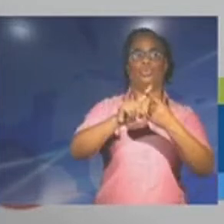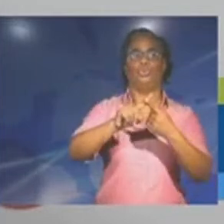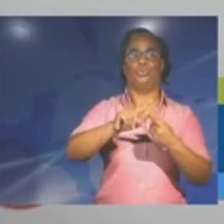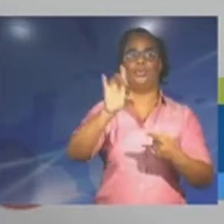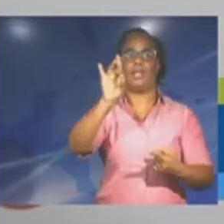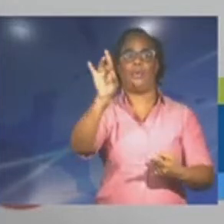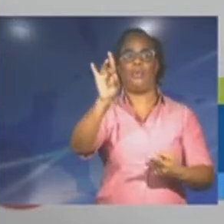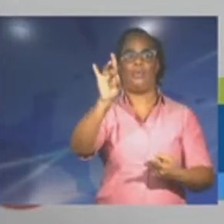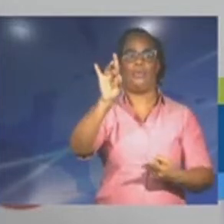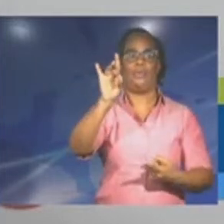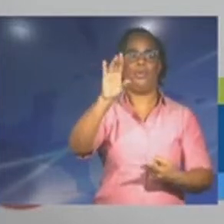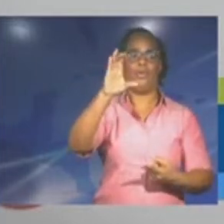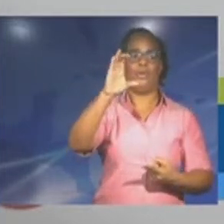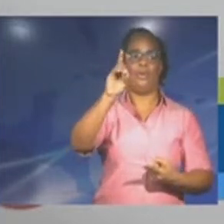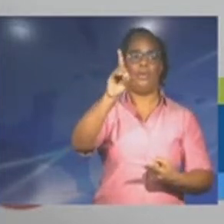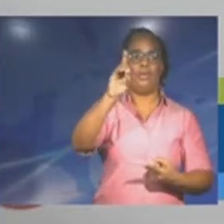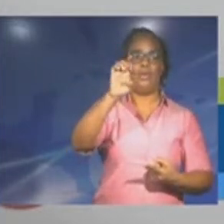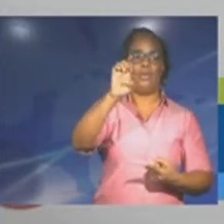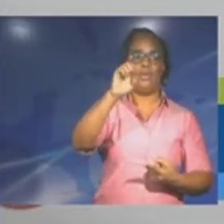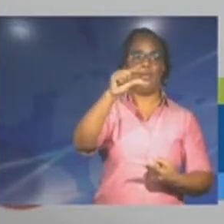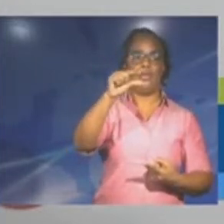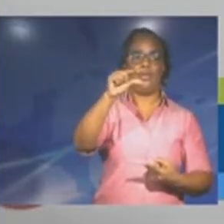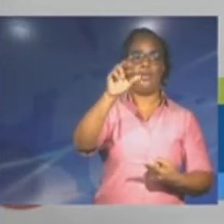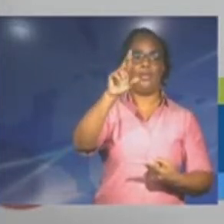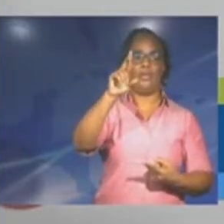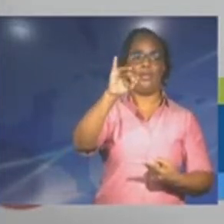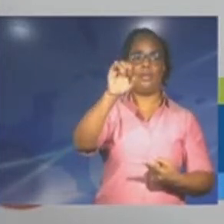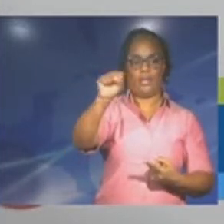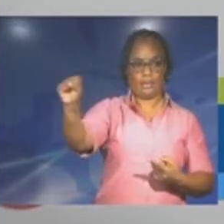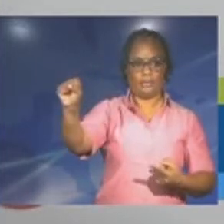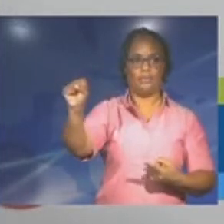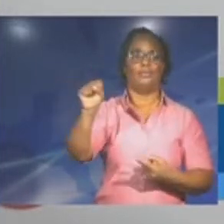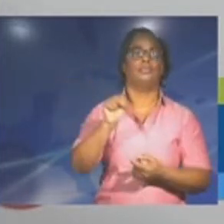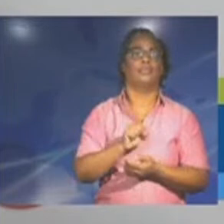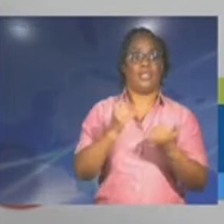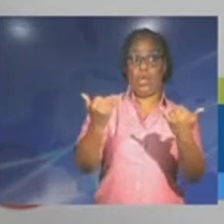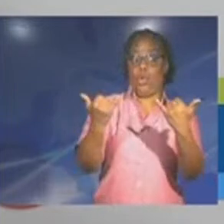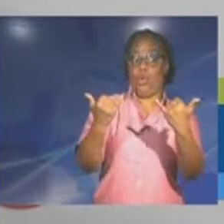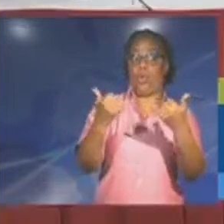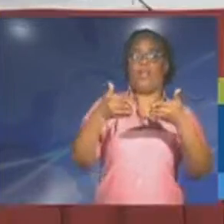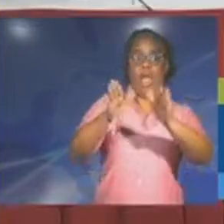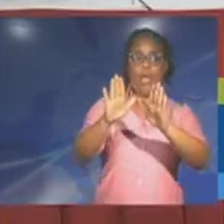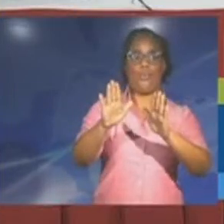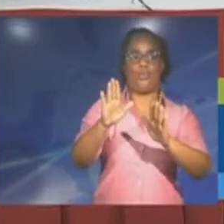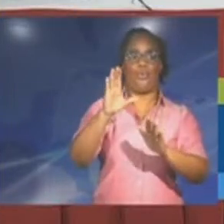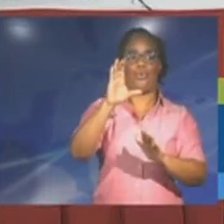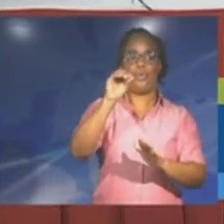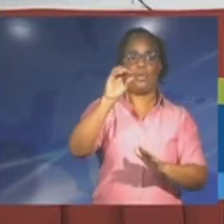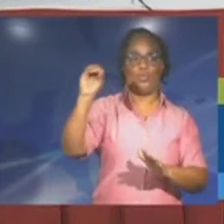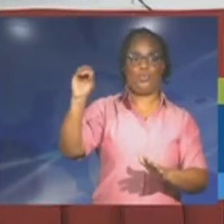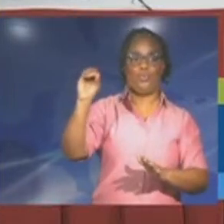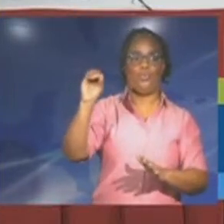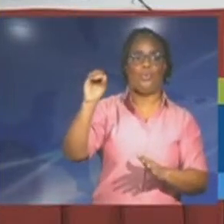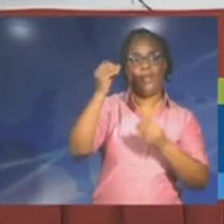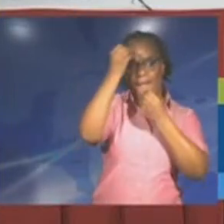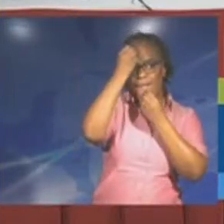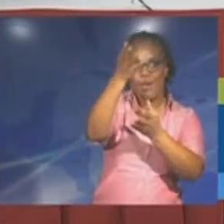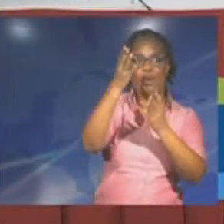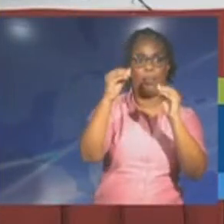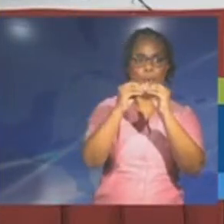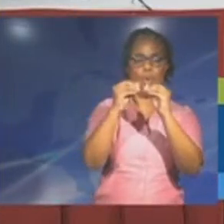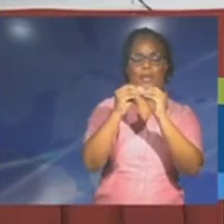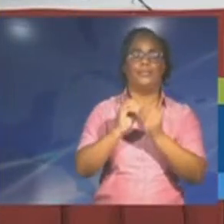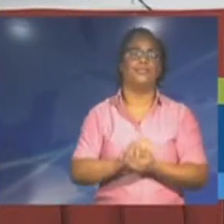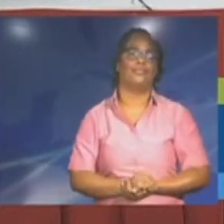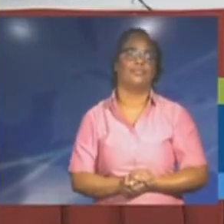degrees. And the CMO will now go into the clinical part about observation and so on. Yeah, so generally speaking, it is the same